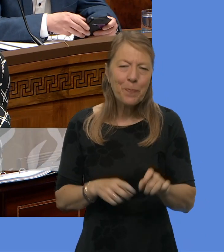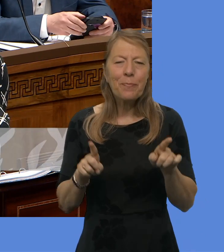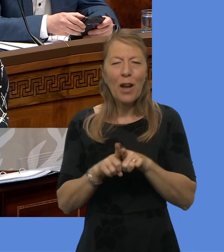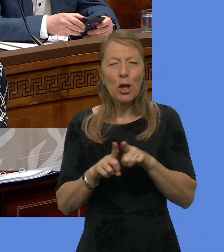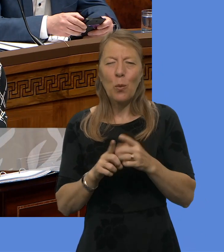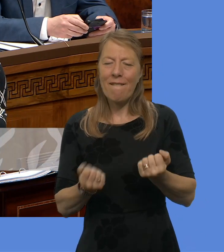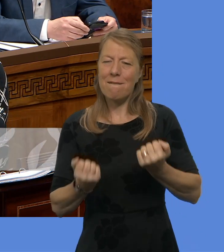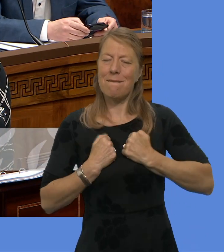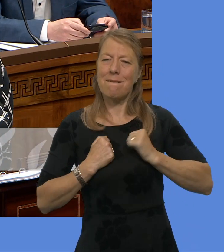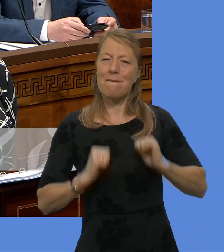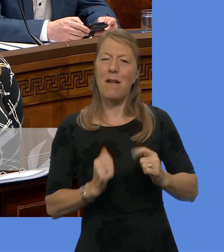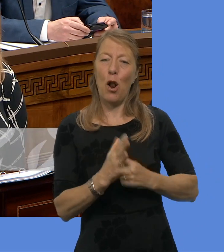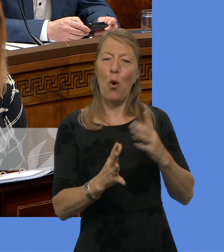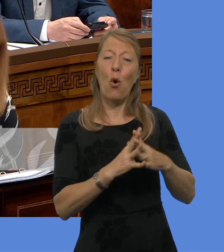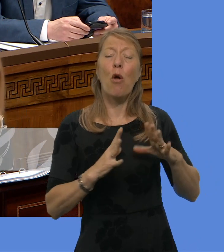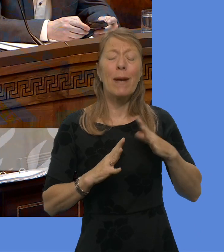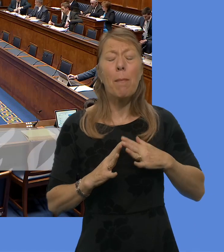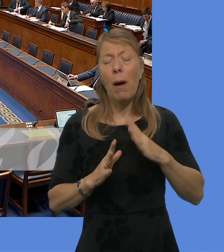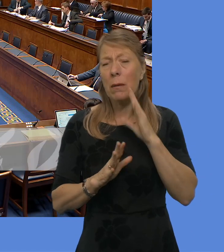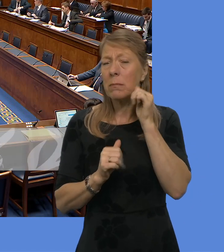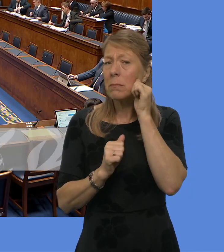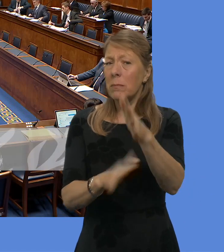that we have in place, but it is under consideration.